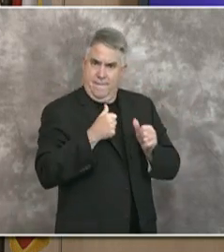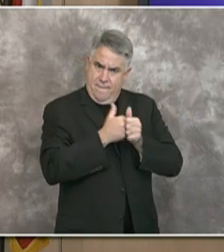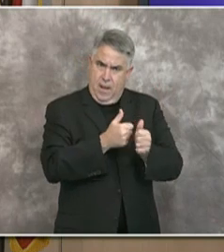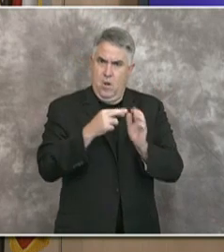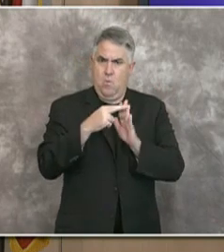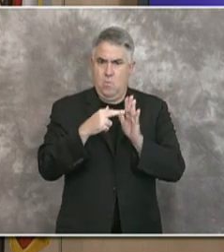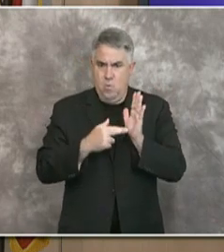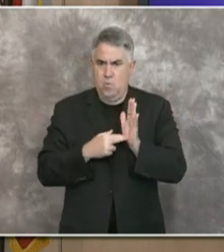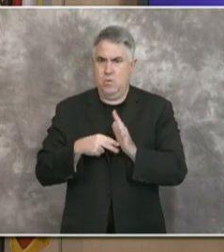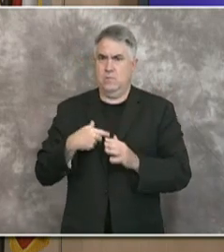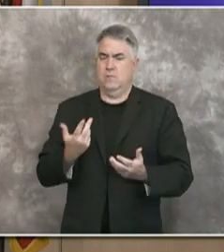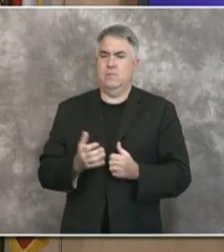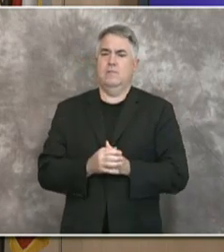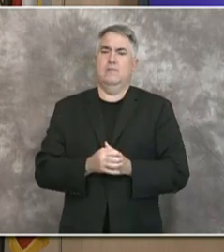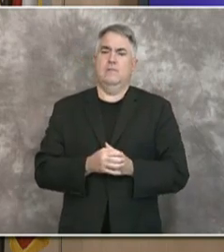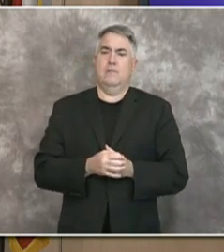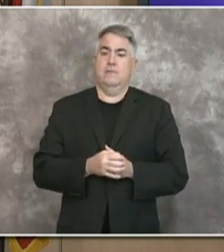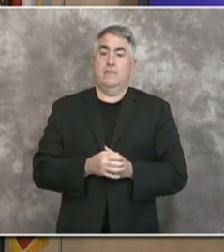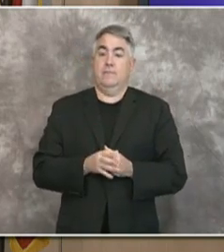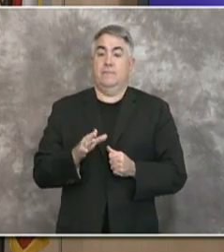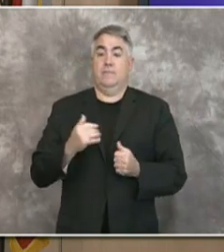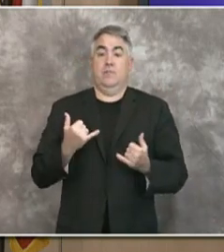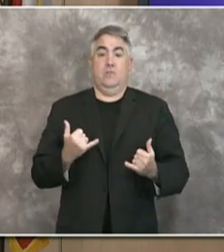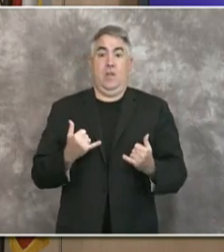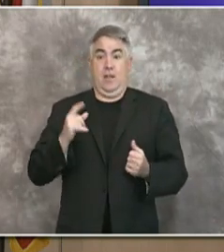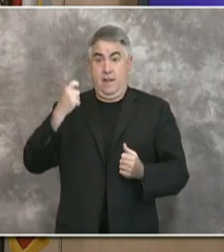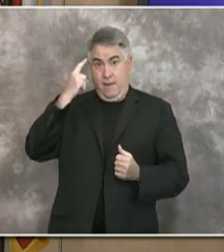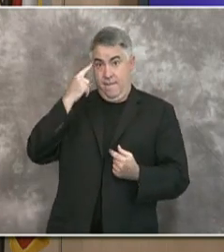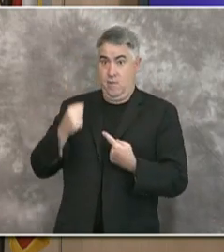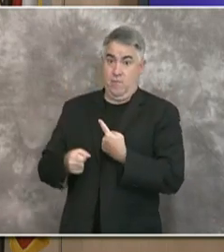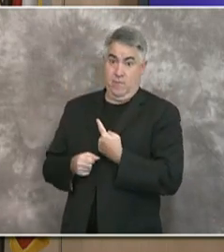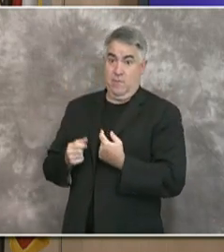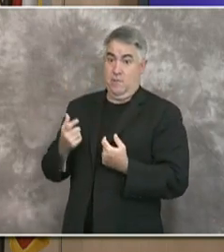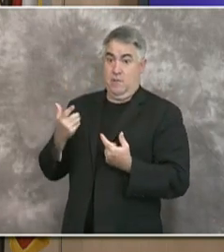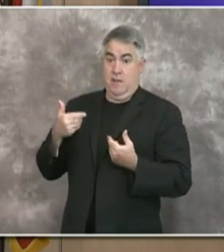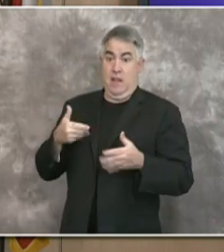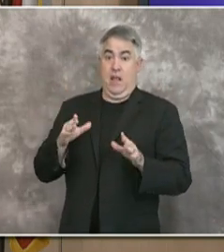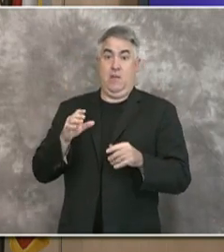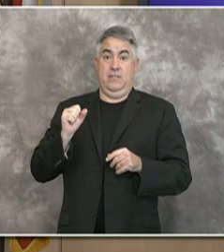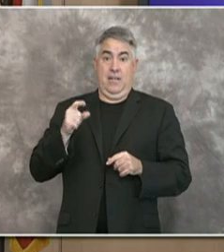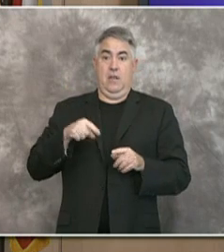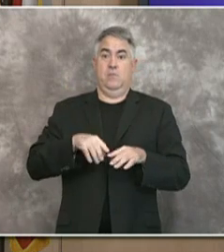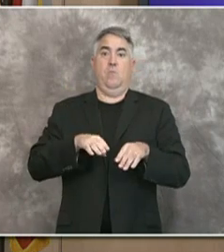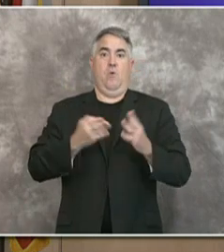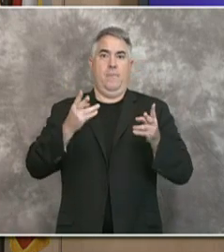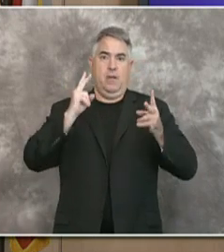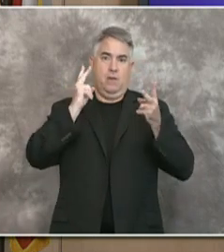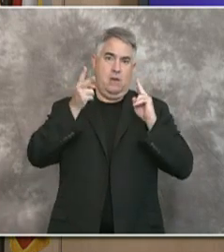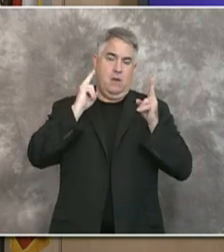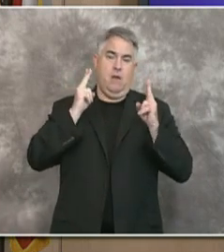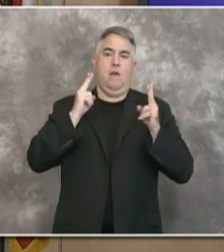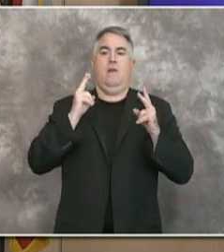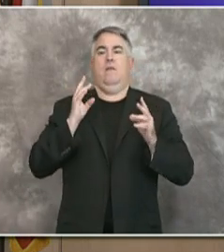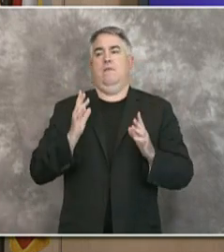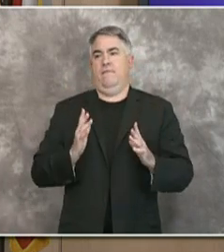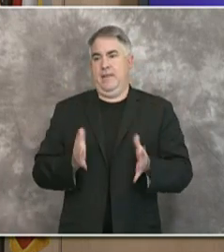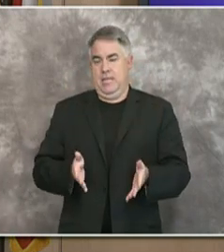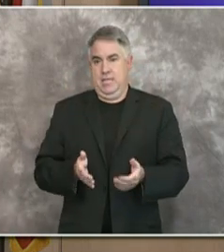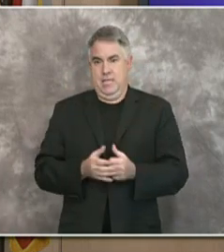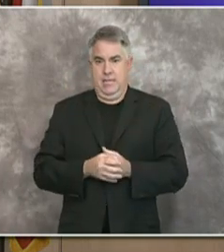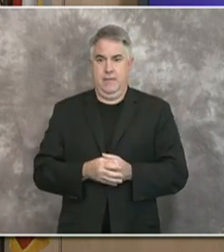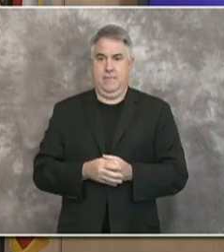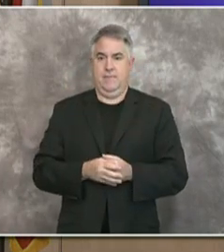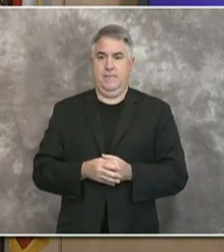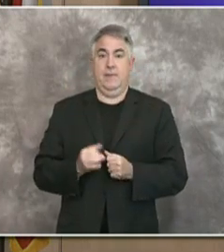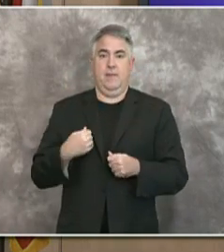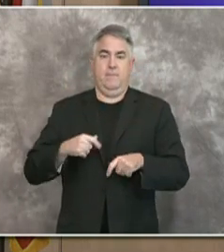action. So with today's actions, the governor is allowing San Diego County to move forward with hair salons and barbershops. We're going to pull up a slide here with a